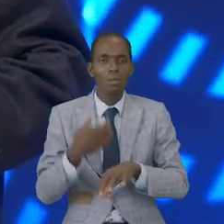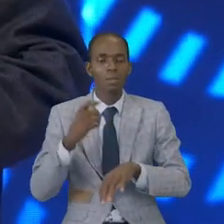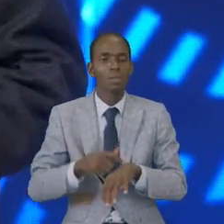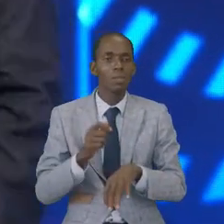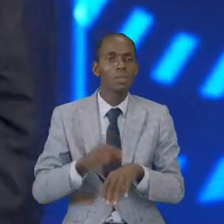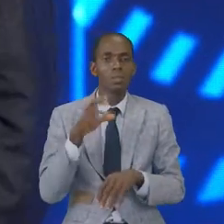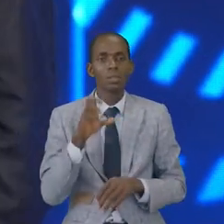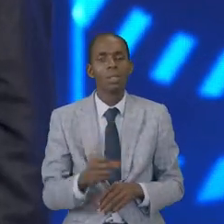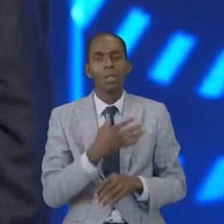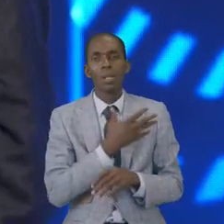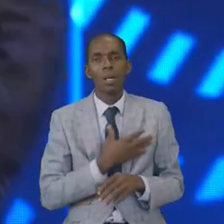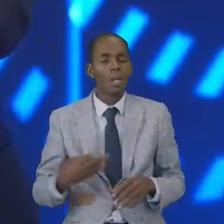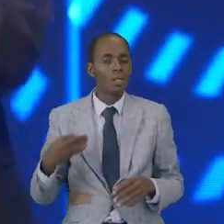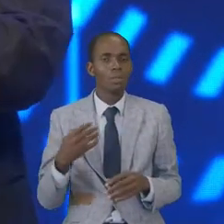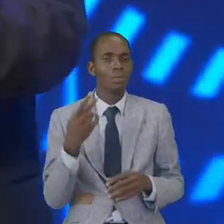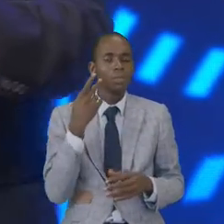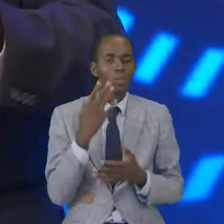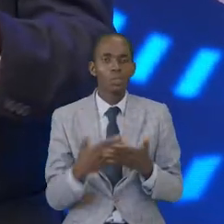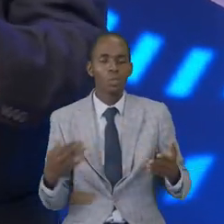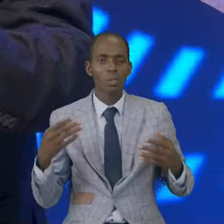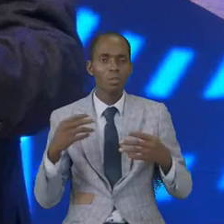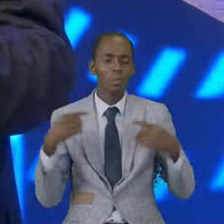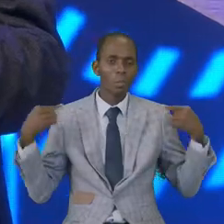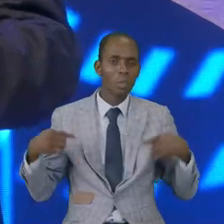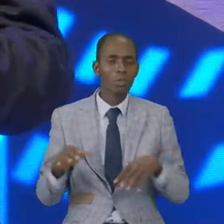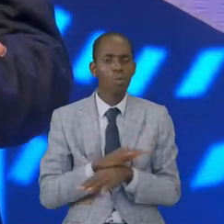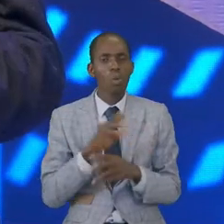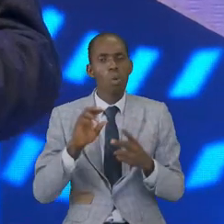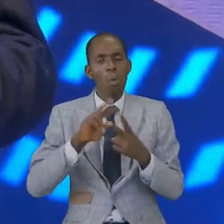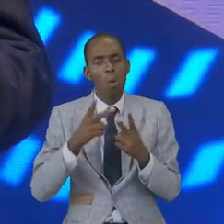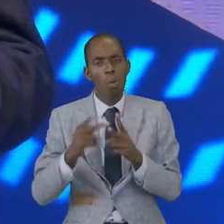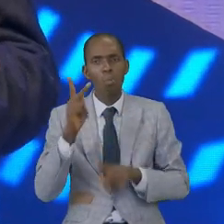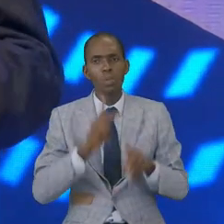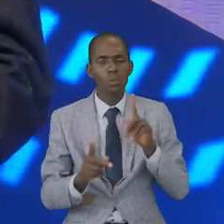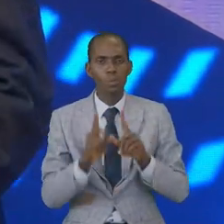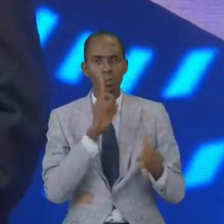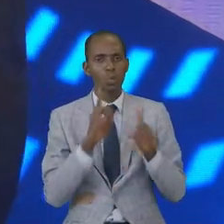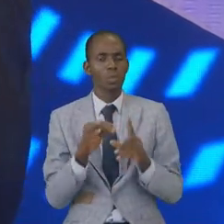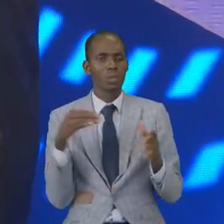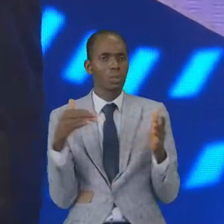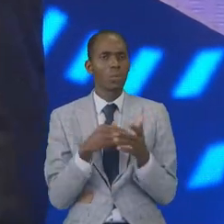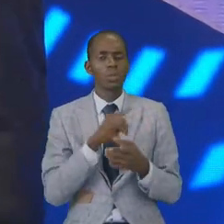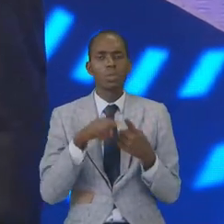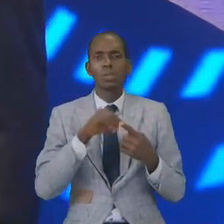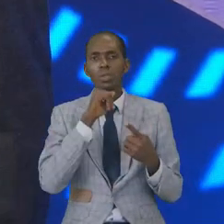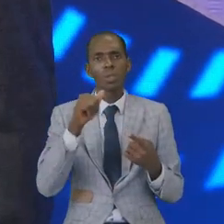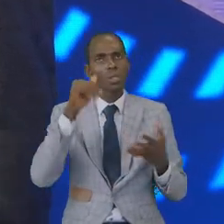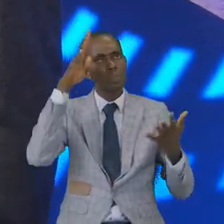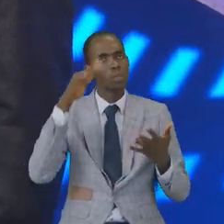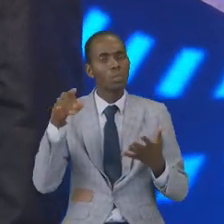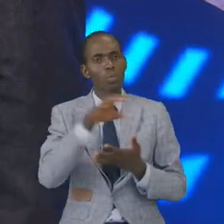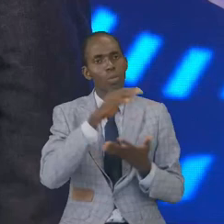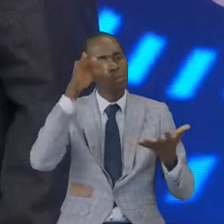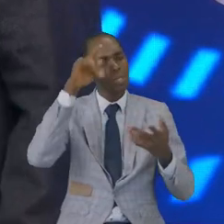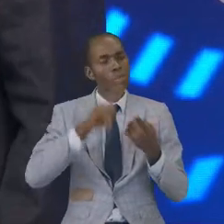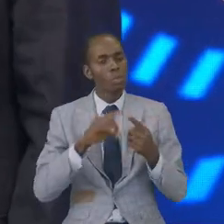toes on something very, very painful. Or people react in a way they were not expecting. They should be praising me and they